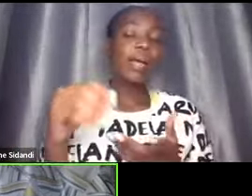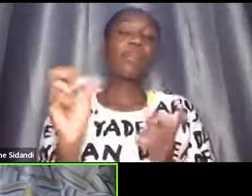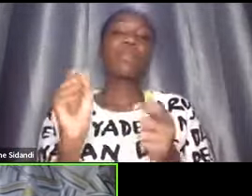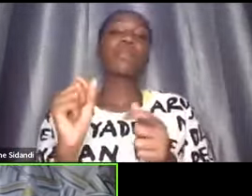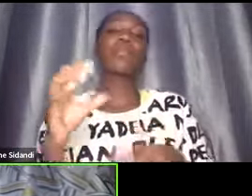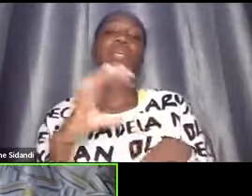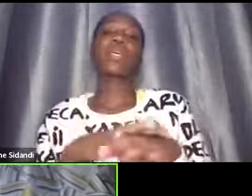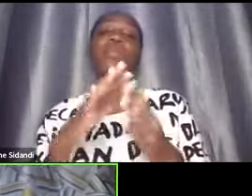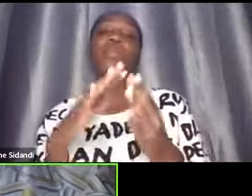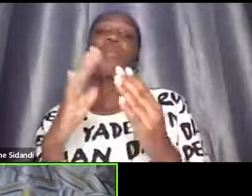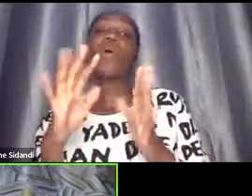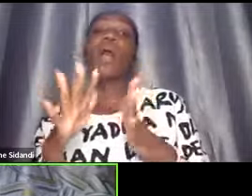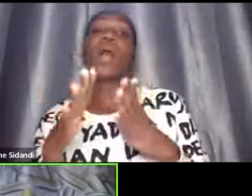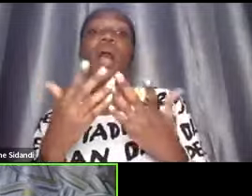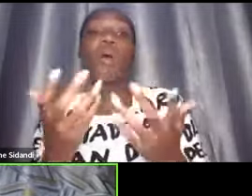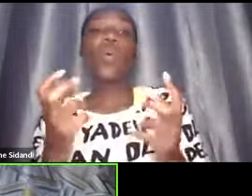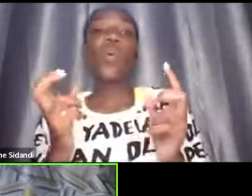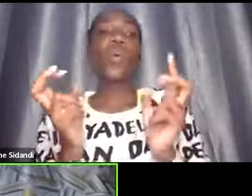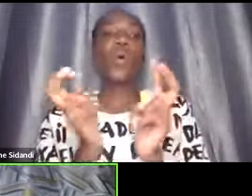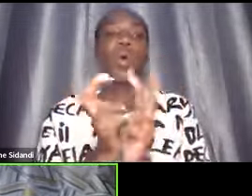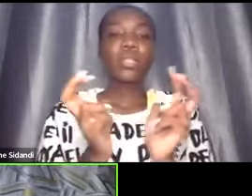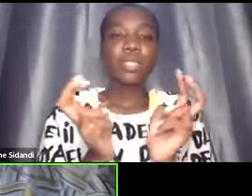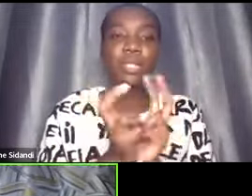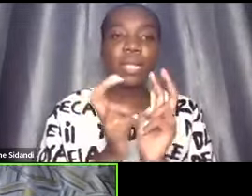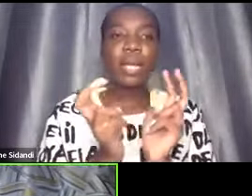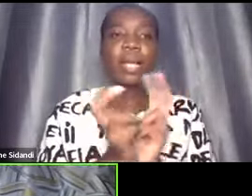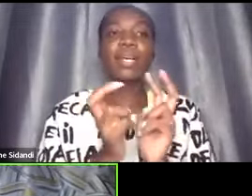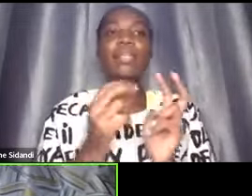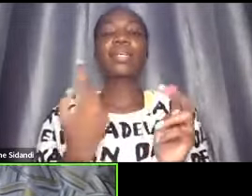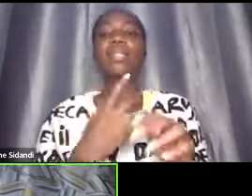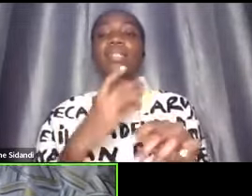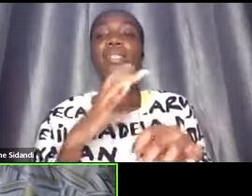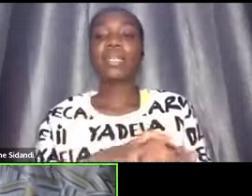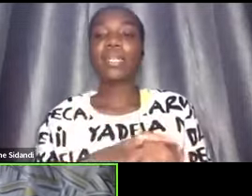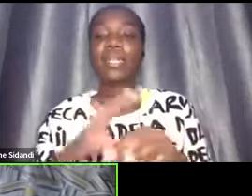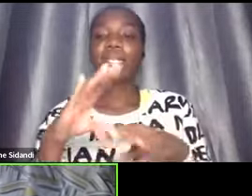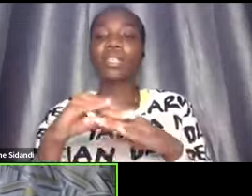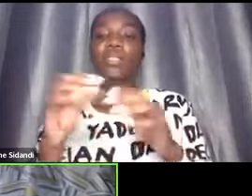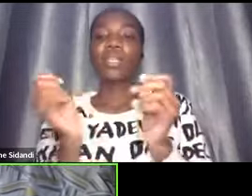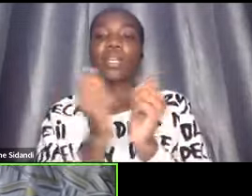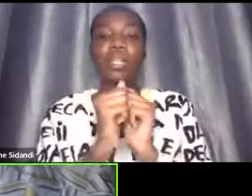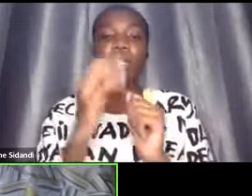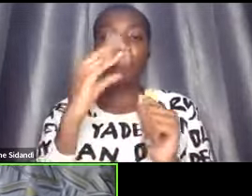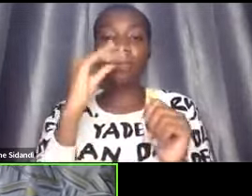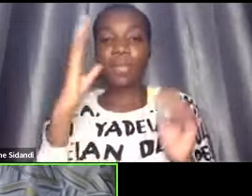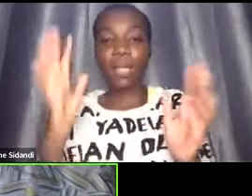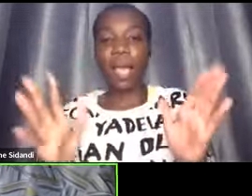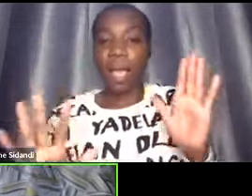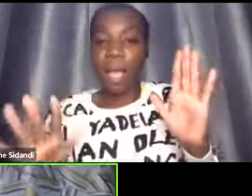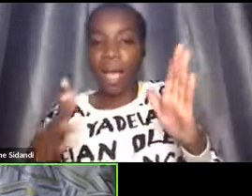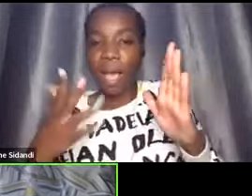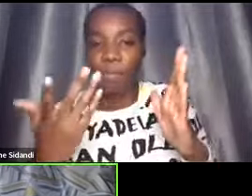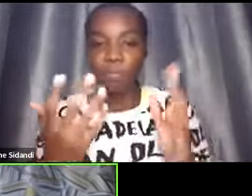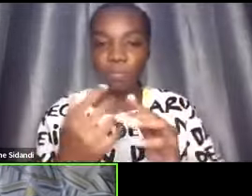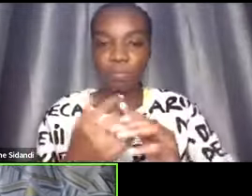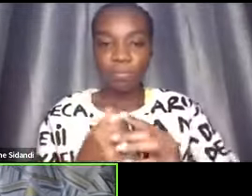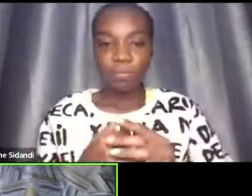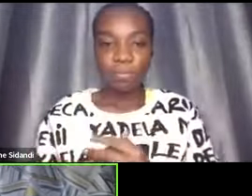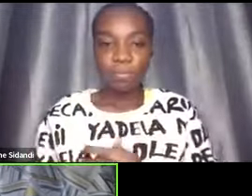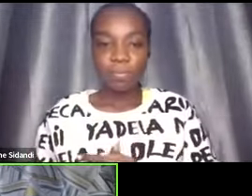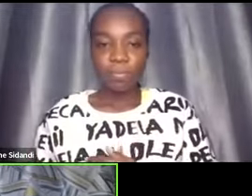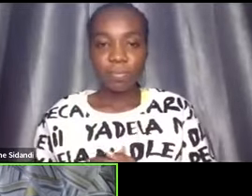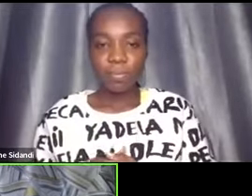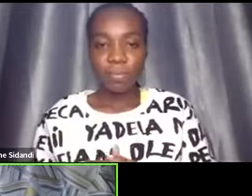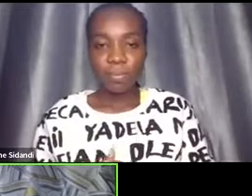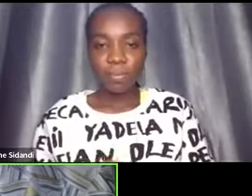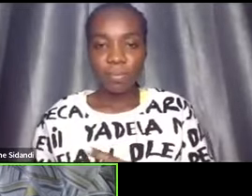more? What are your contacts? How do we get in touch with the speaker? I'm trying to see what else